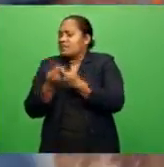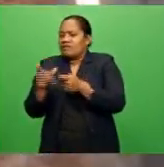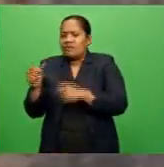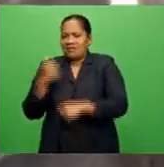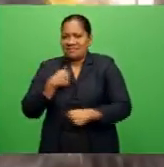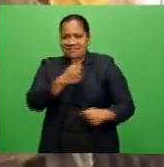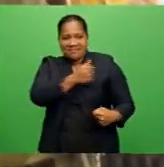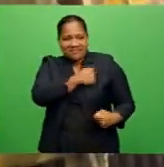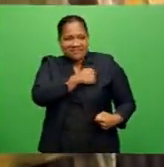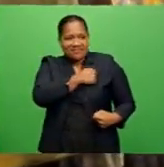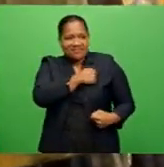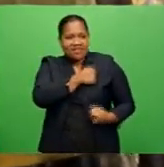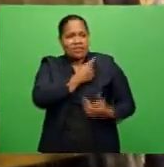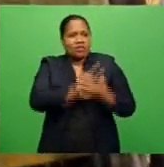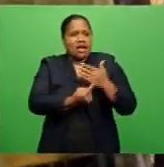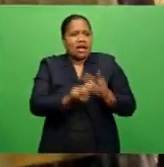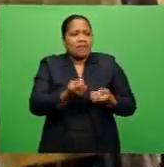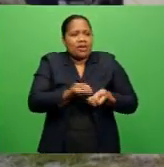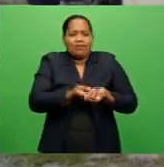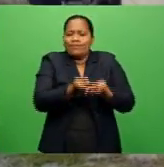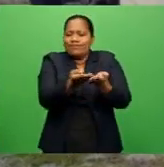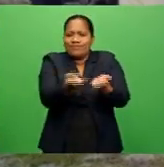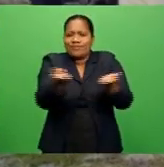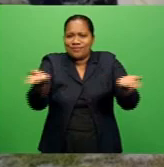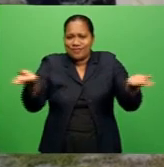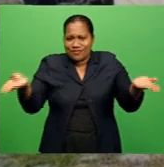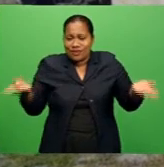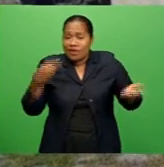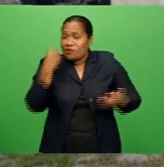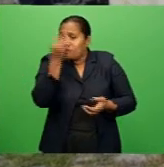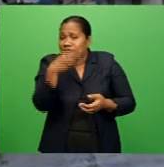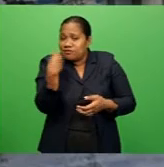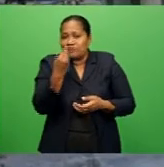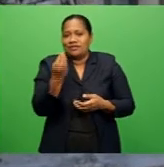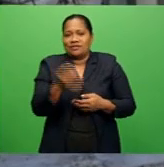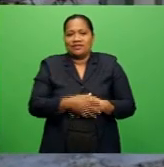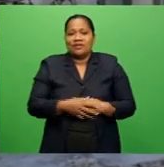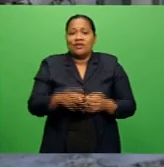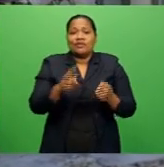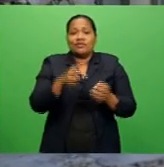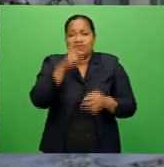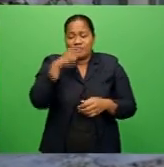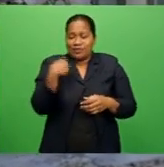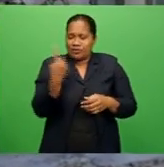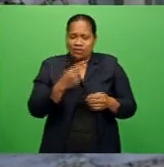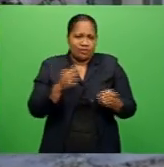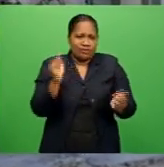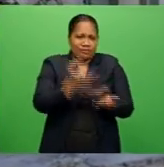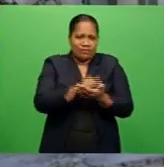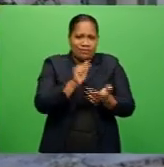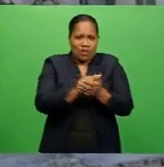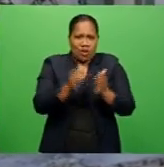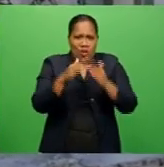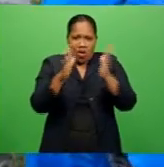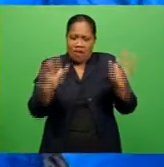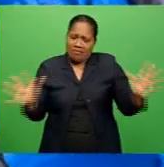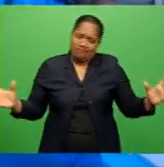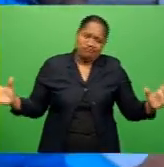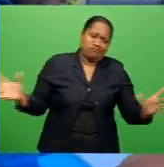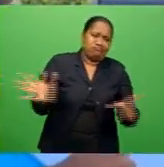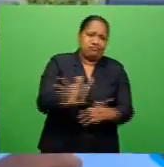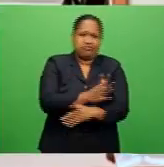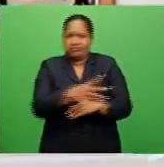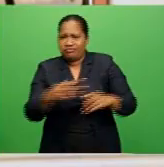forces, distributed food rations to villages severely affected. With majority of homes destroyed by tropical Cyclone